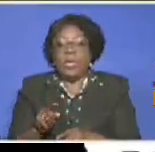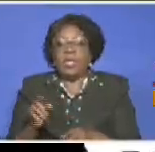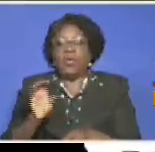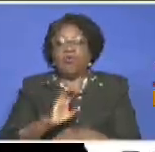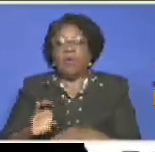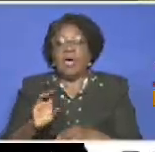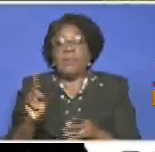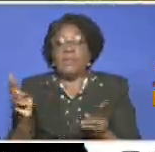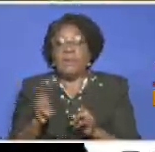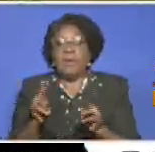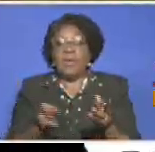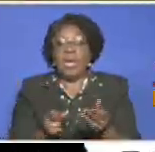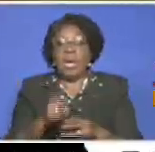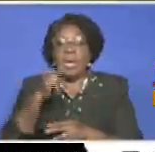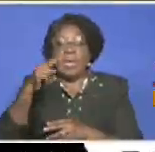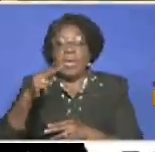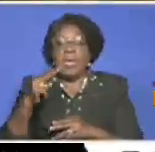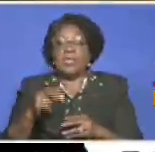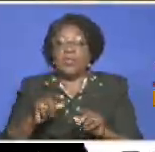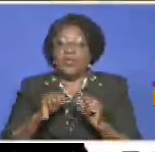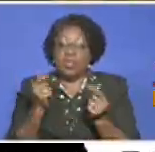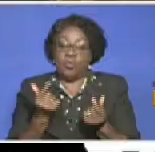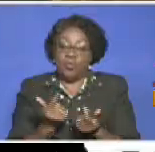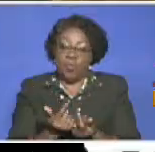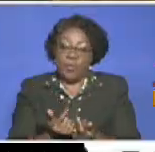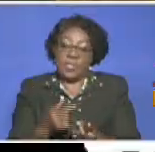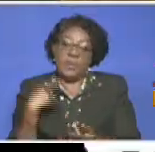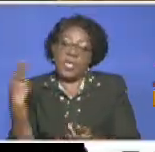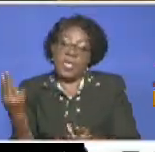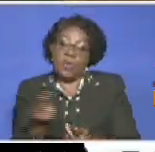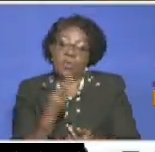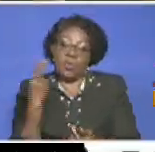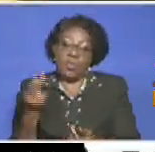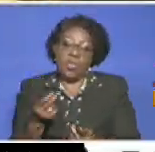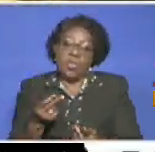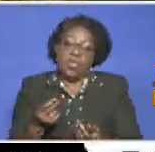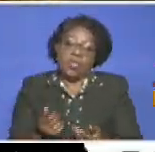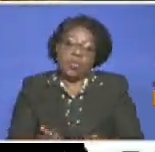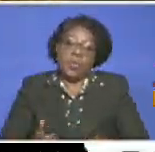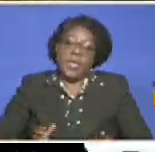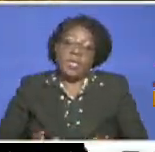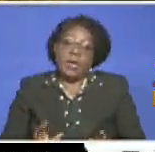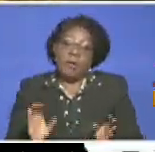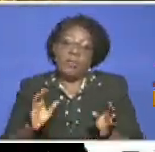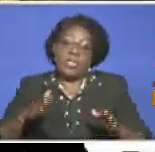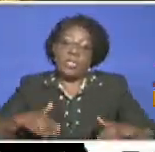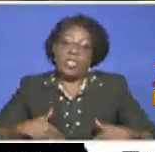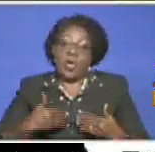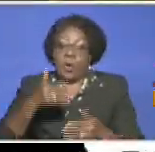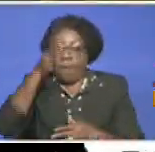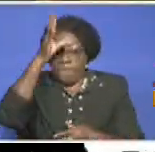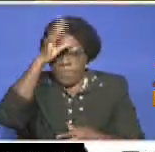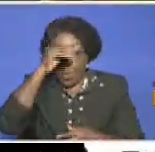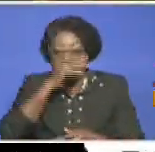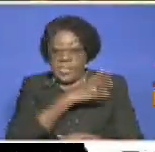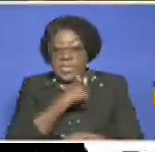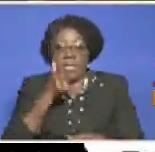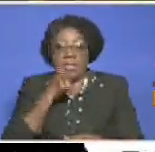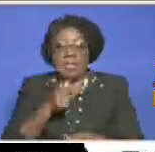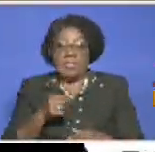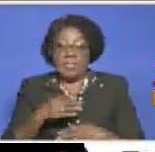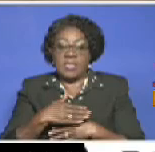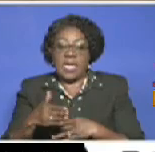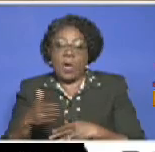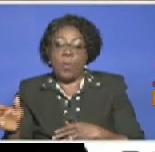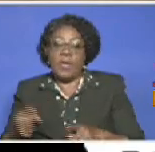crime rate is really high. So this organization is being used to inspire these young boys and girls to stay away from